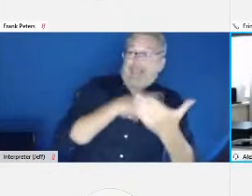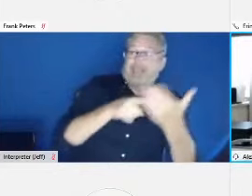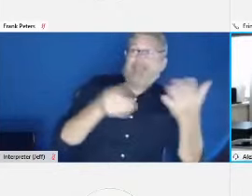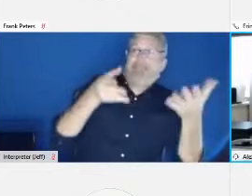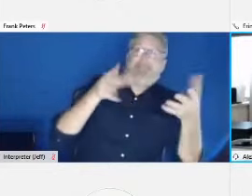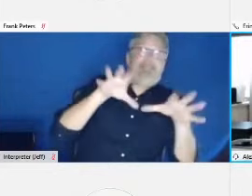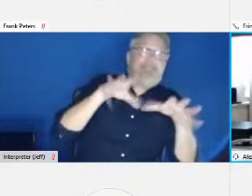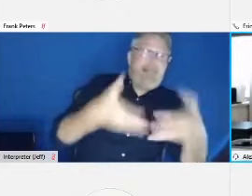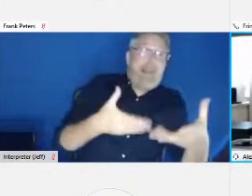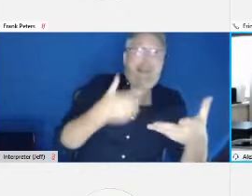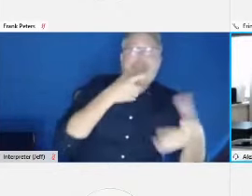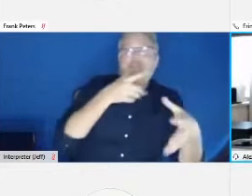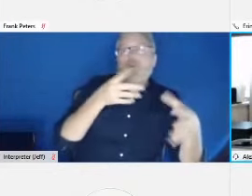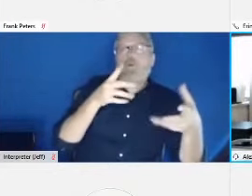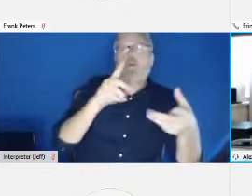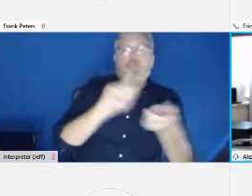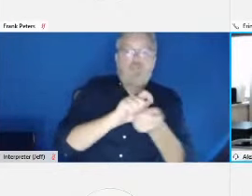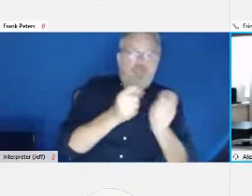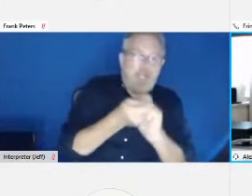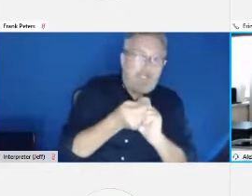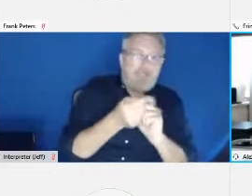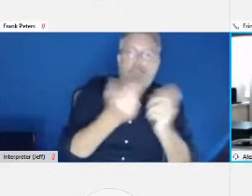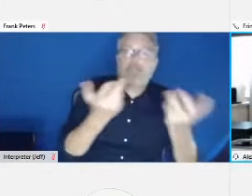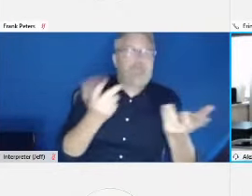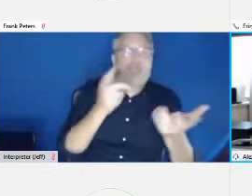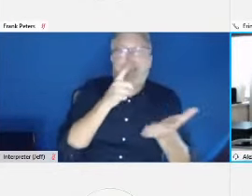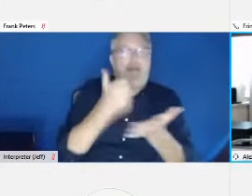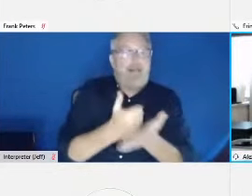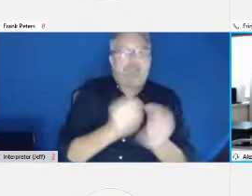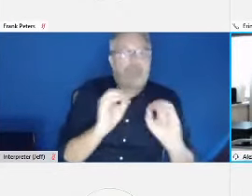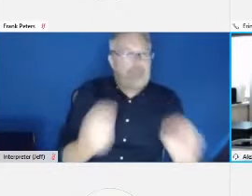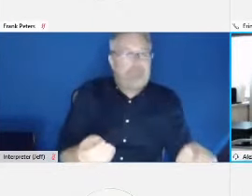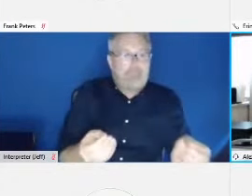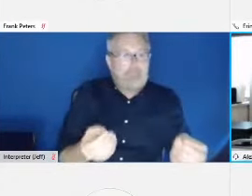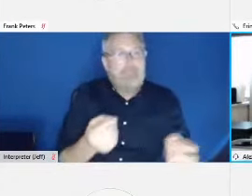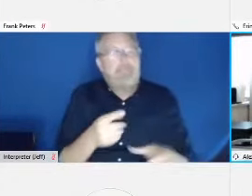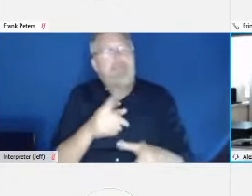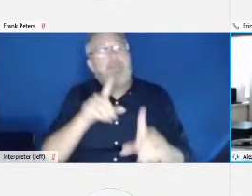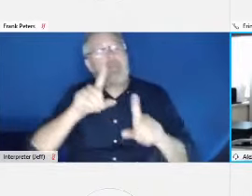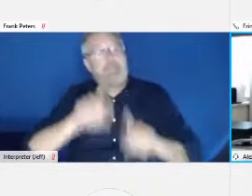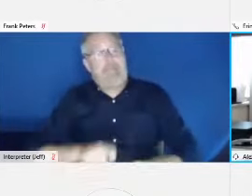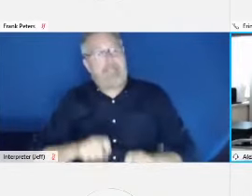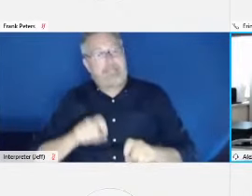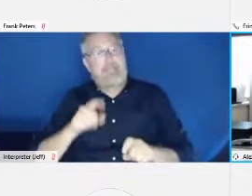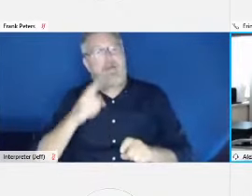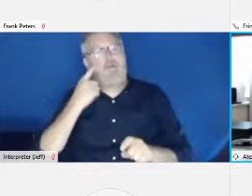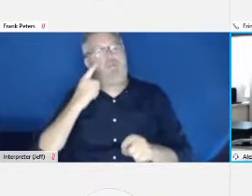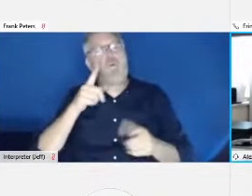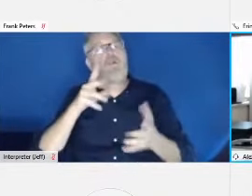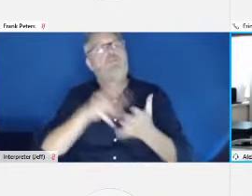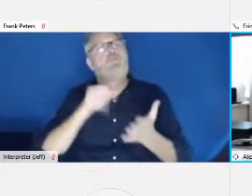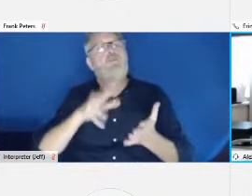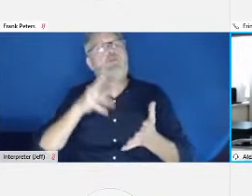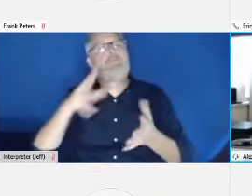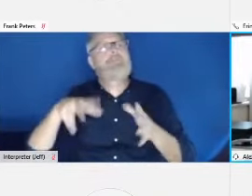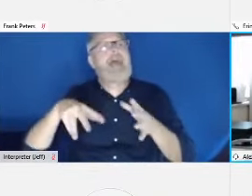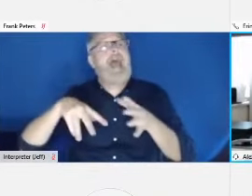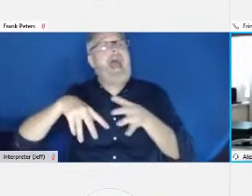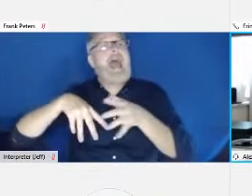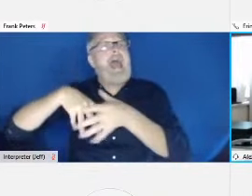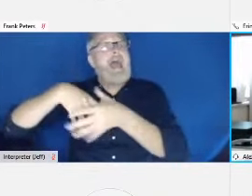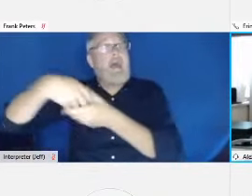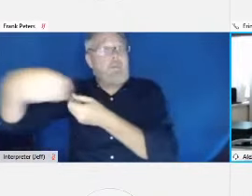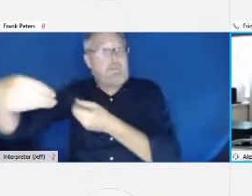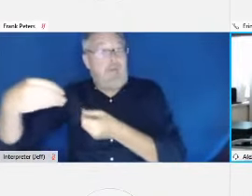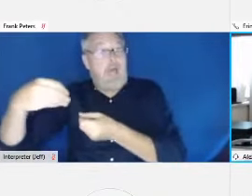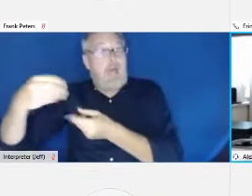going to help that mitigation. And again, our testing is designed so those students who maybe don't follow the procedures